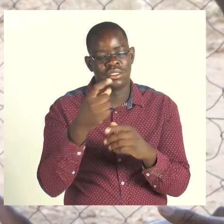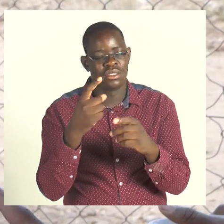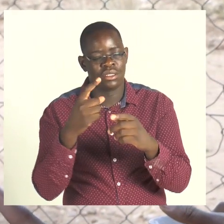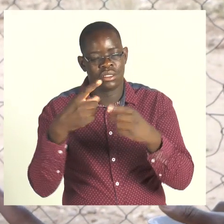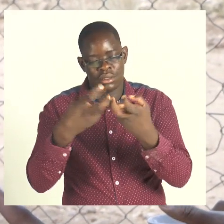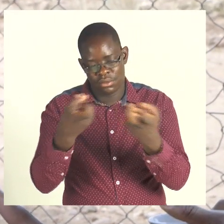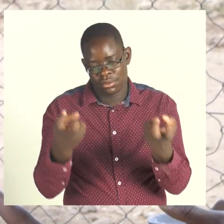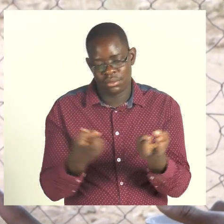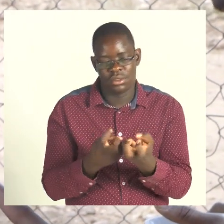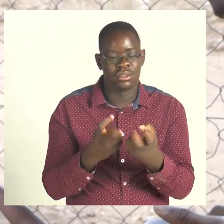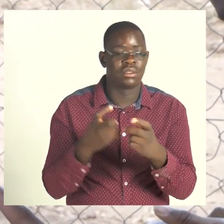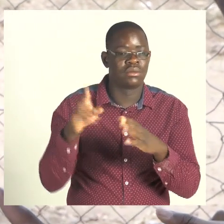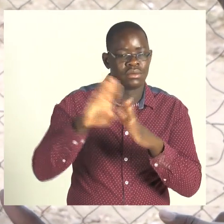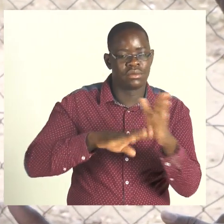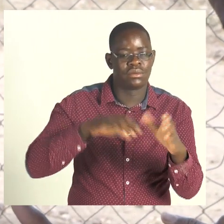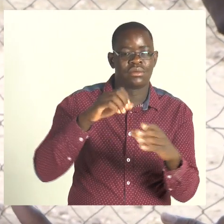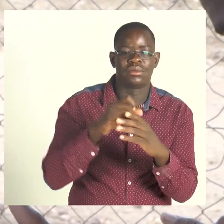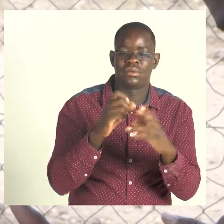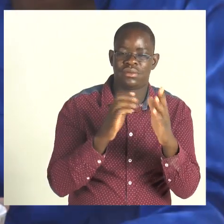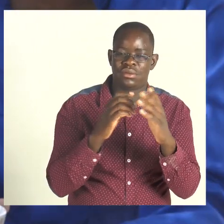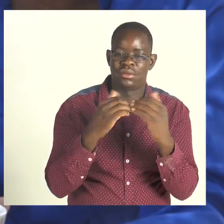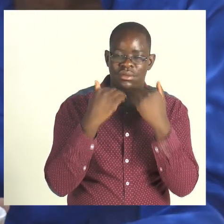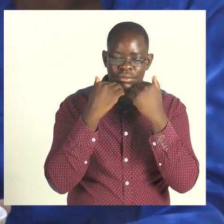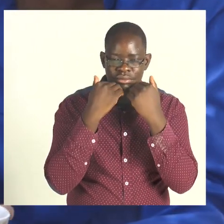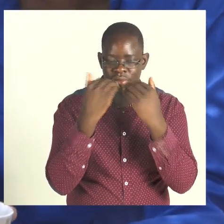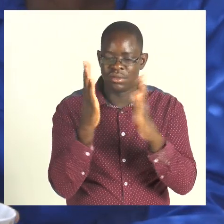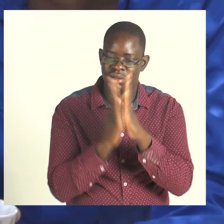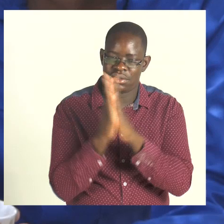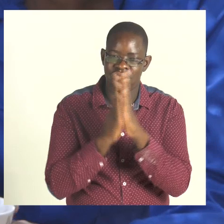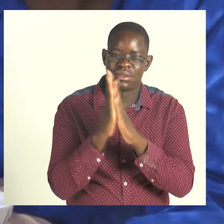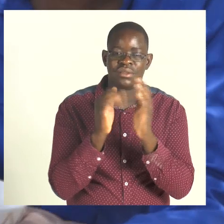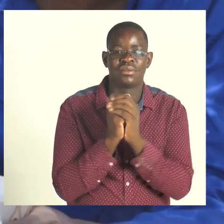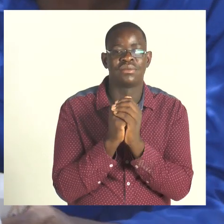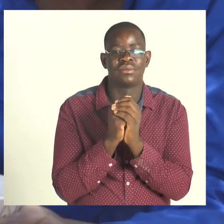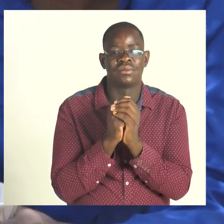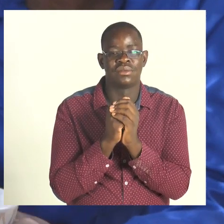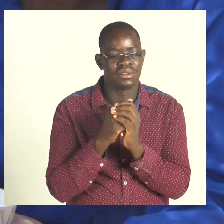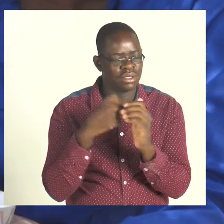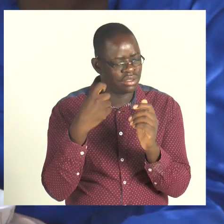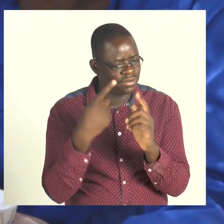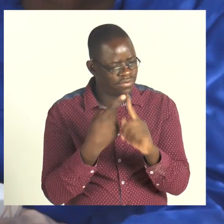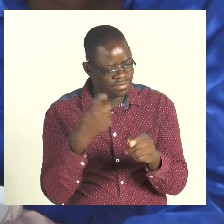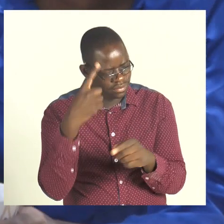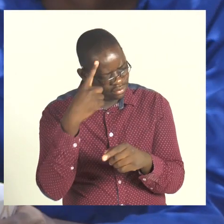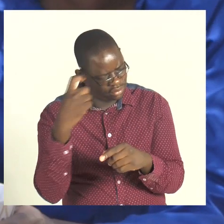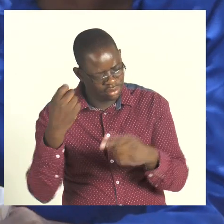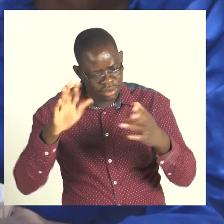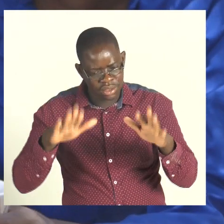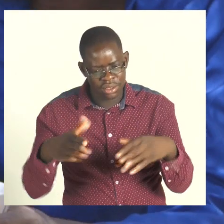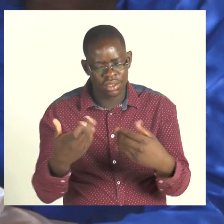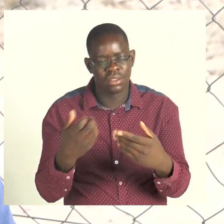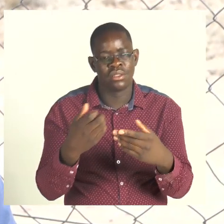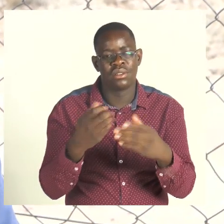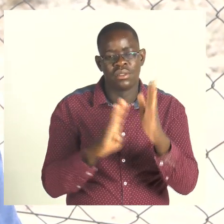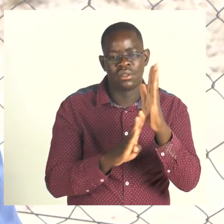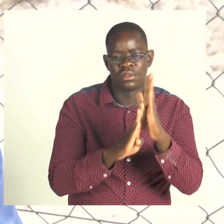presentation. You know, it was very useful and interesting. Okay, since then, I've been thinking how we are going to increase our